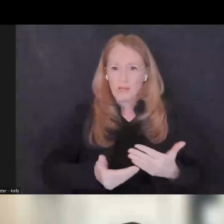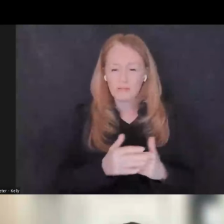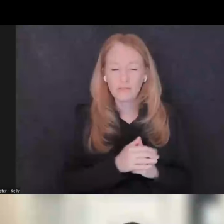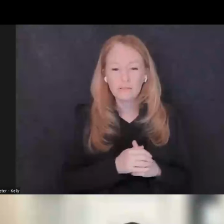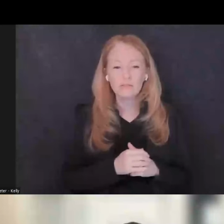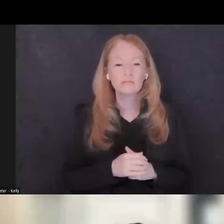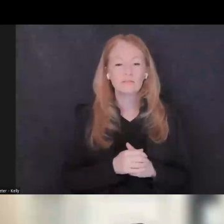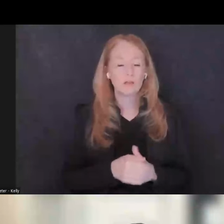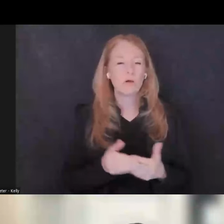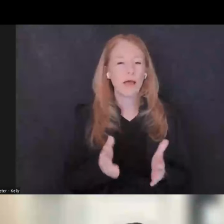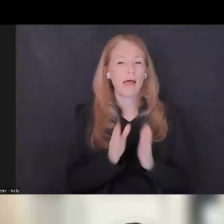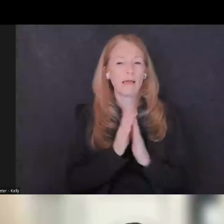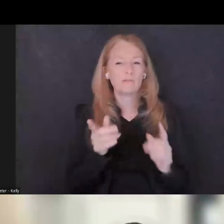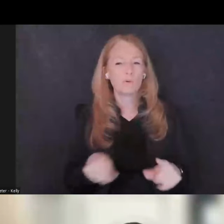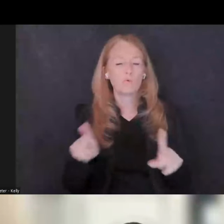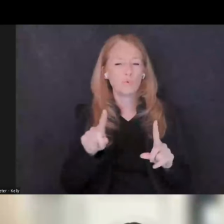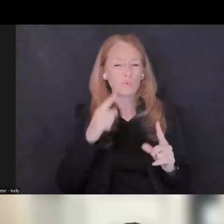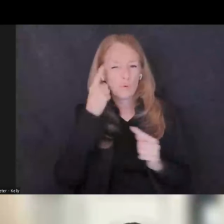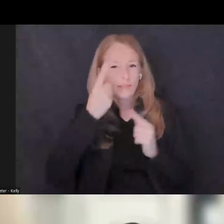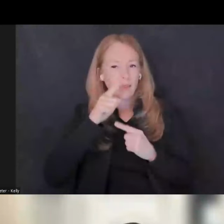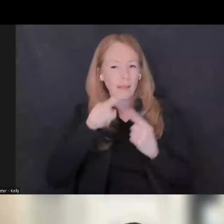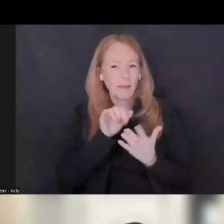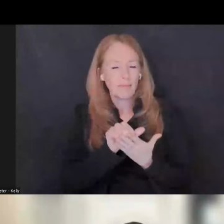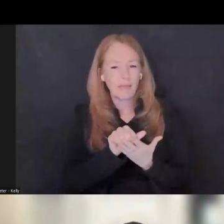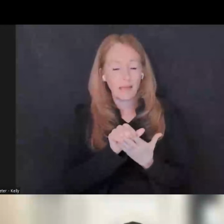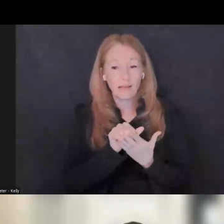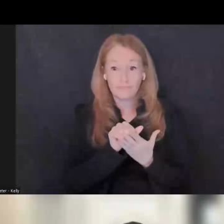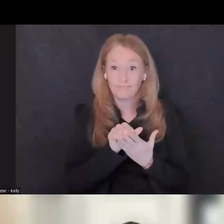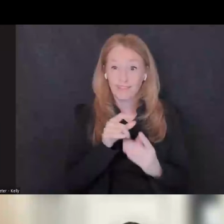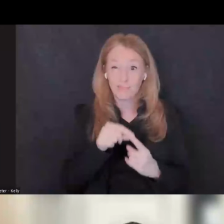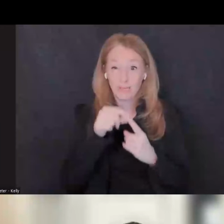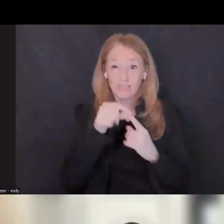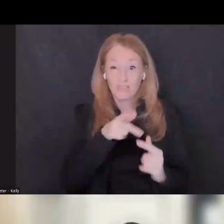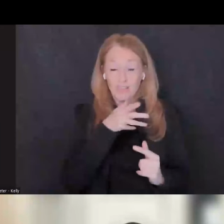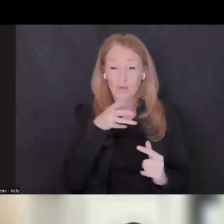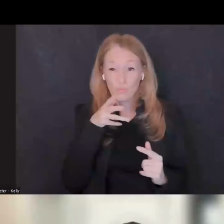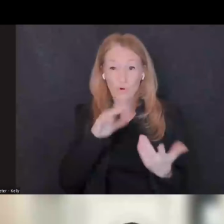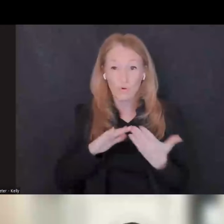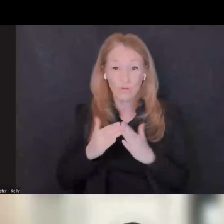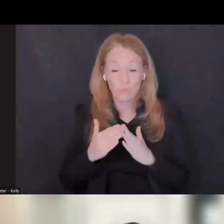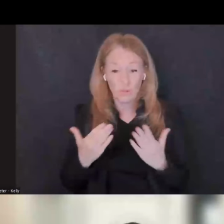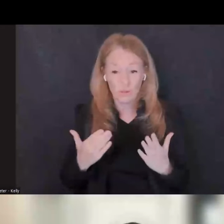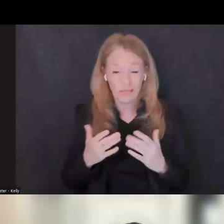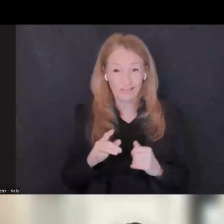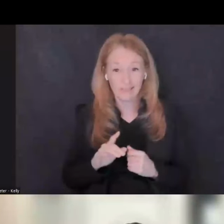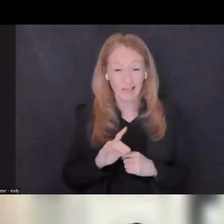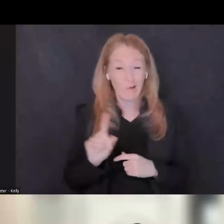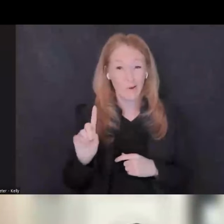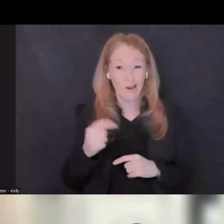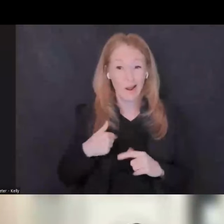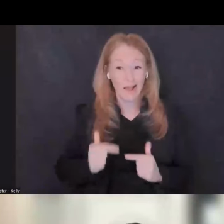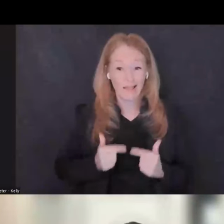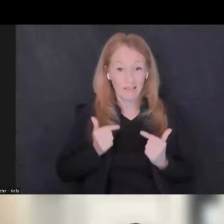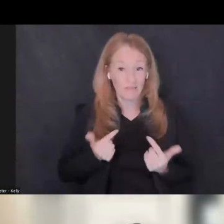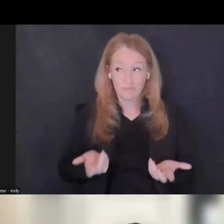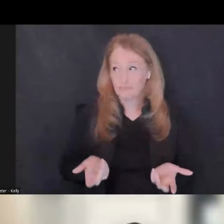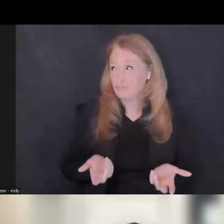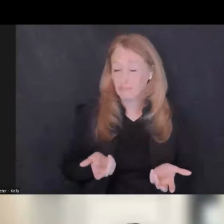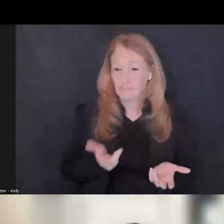things, especially in these rural communities like where I'm from, where there aren't a lot of avenues for language, and it's